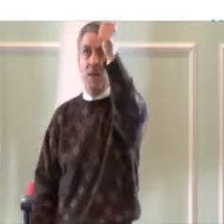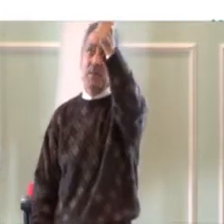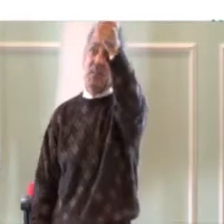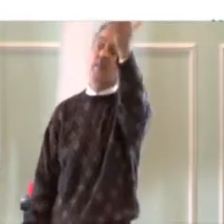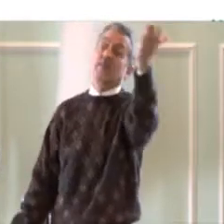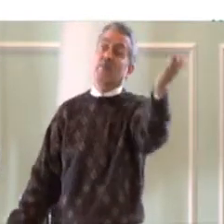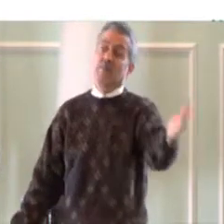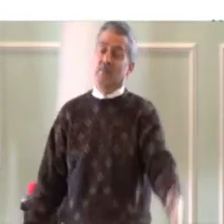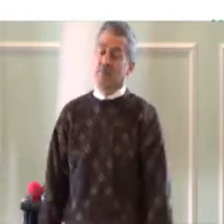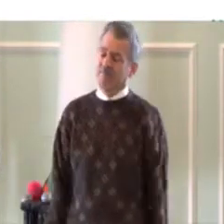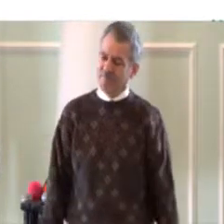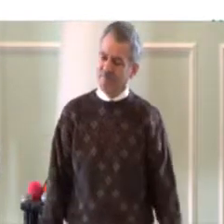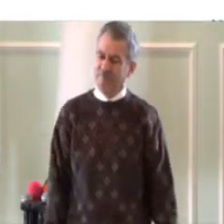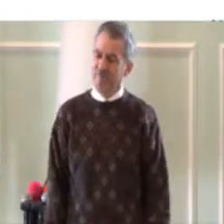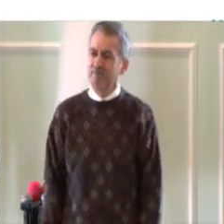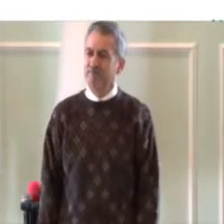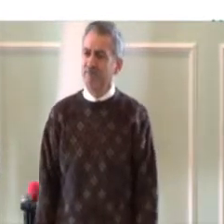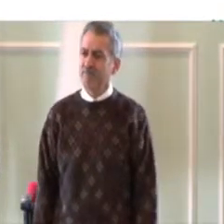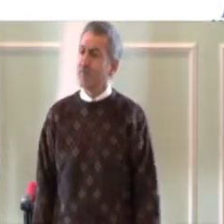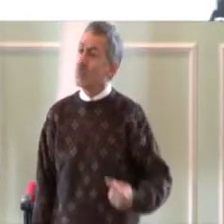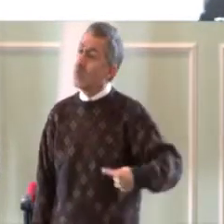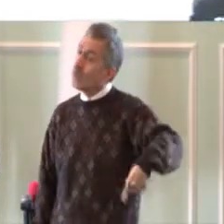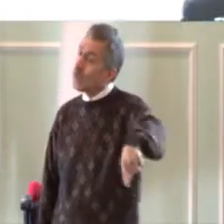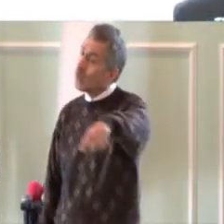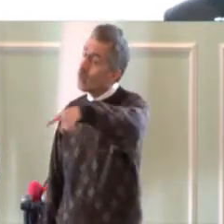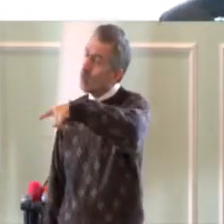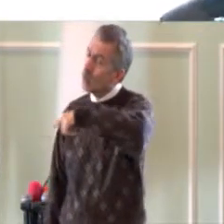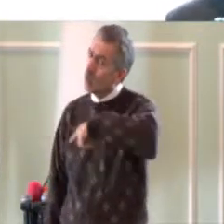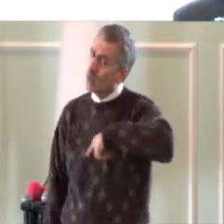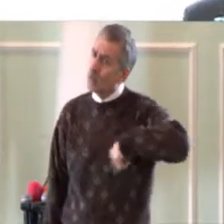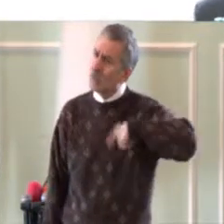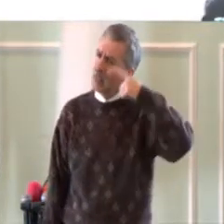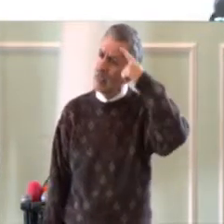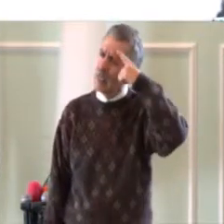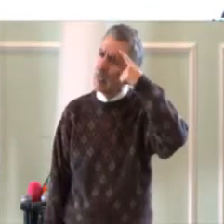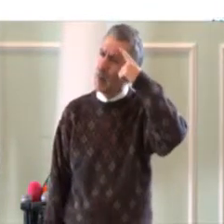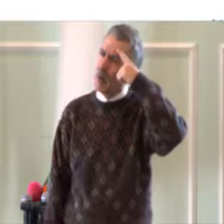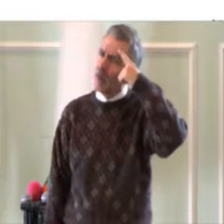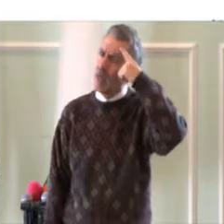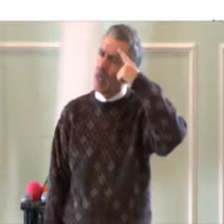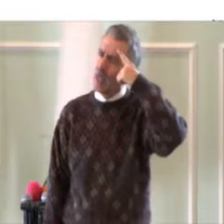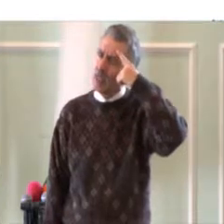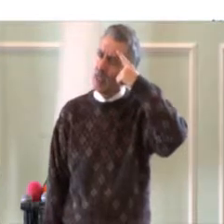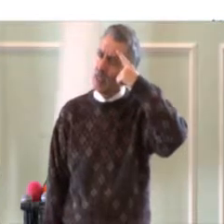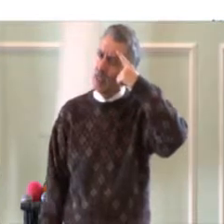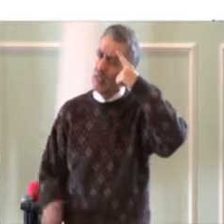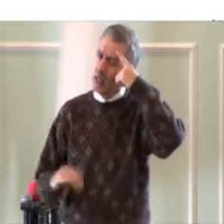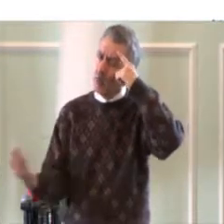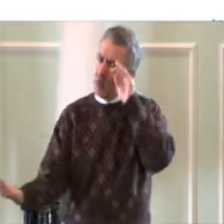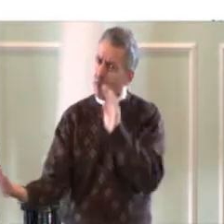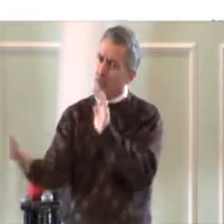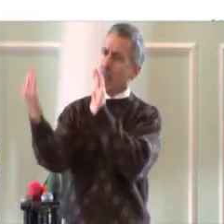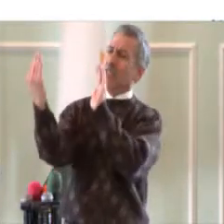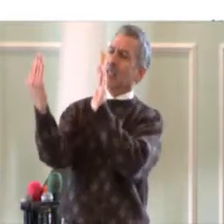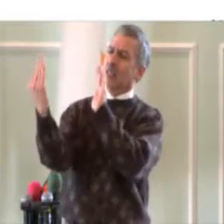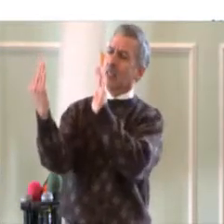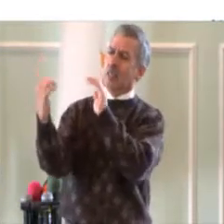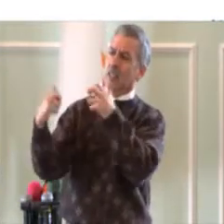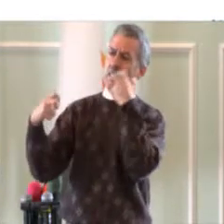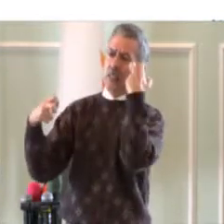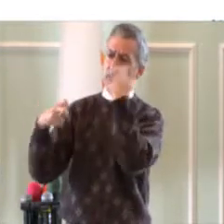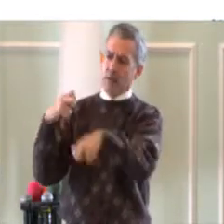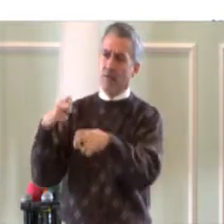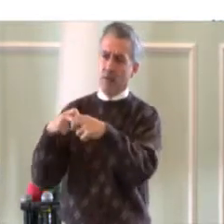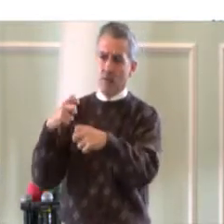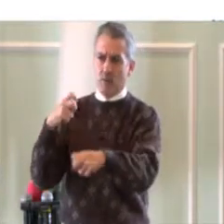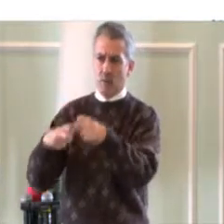himself. So think about that the next time you face a difficulty or a